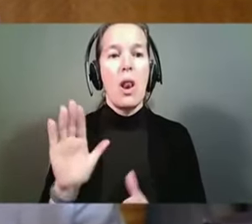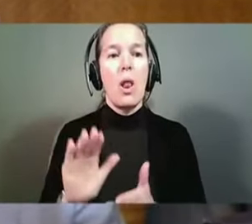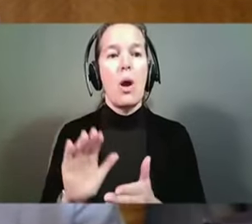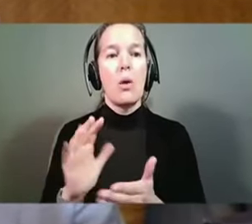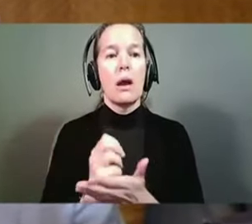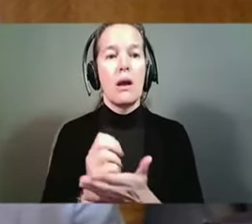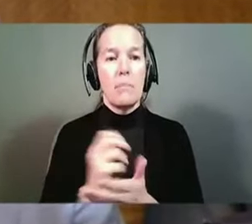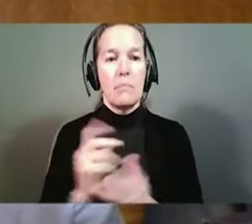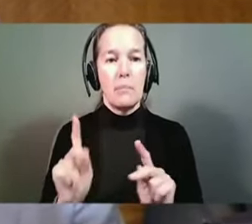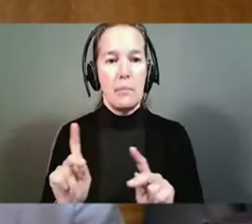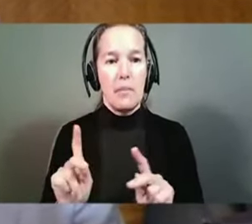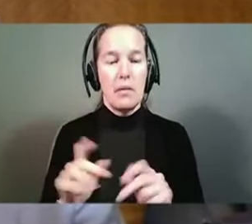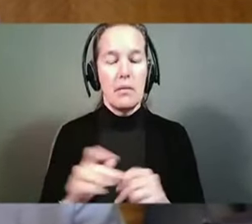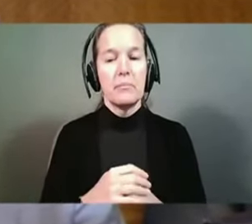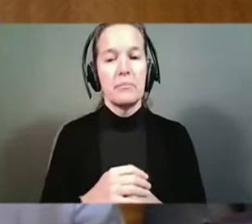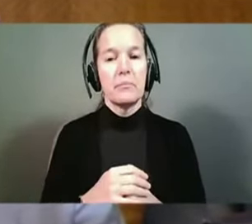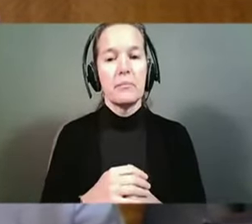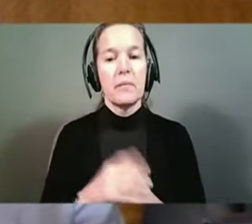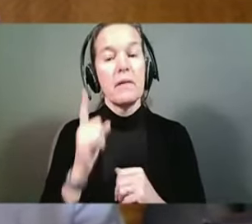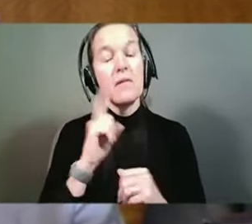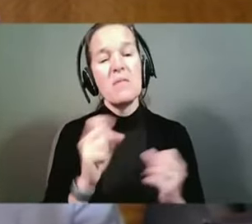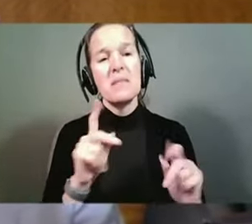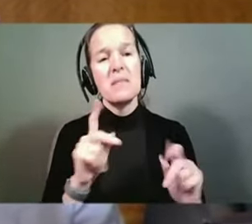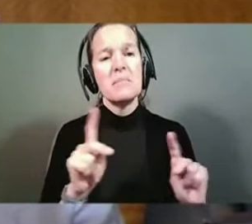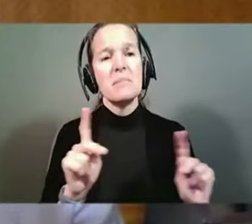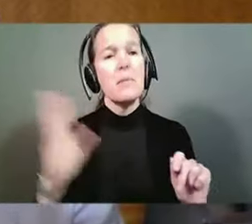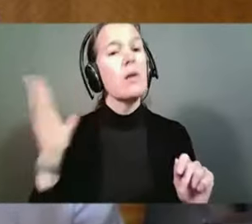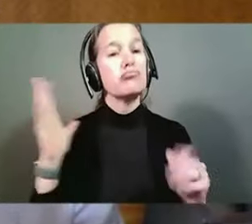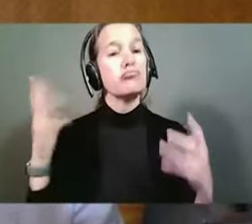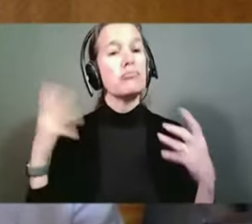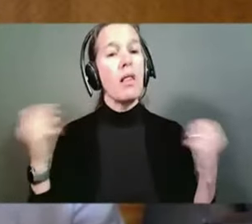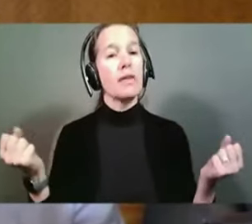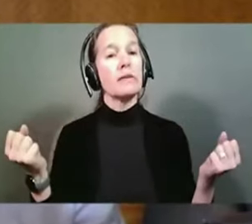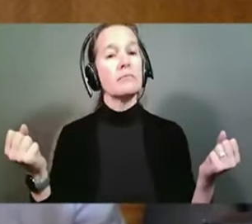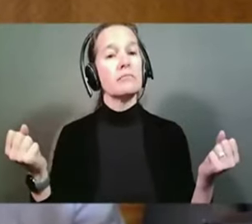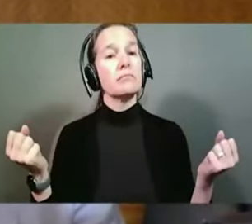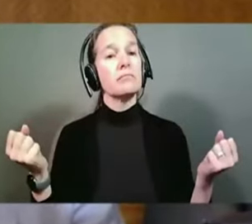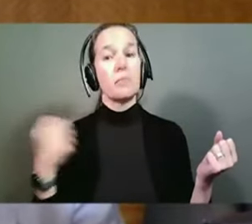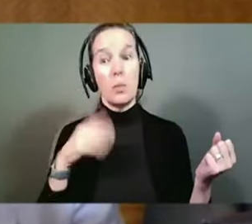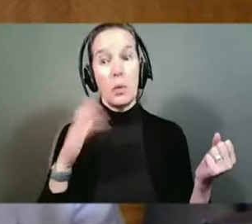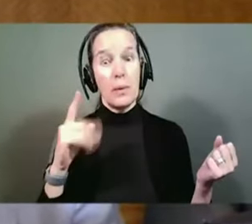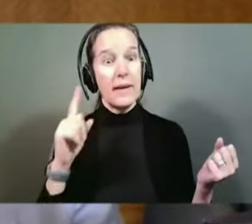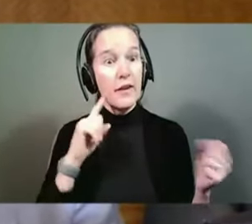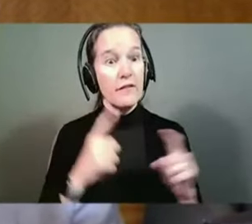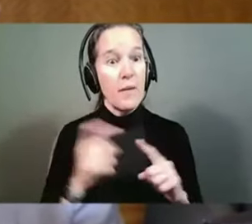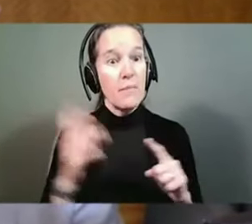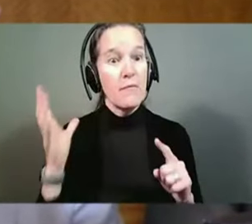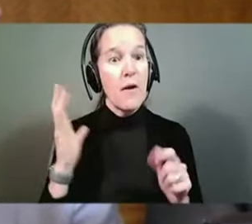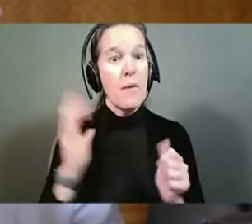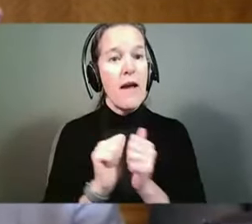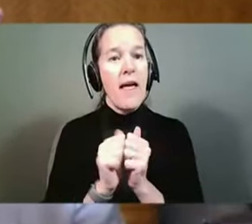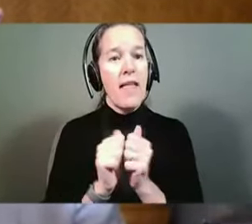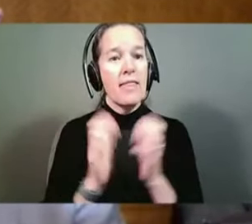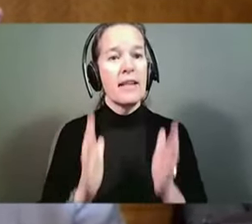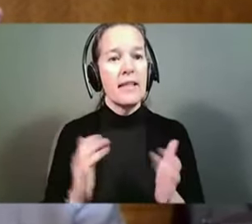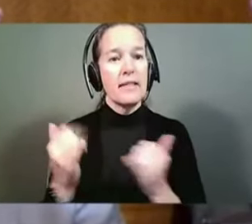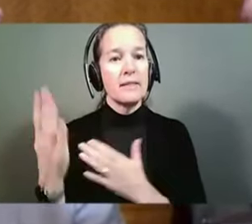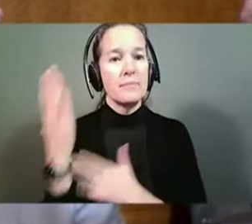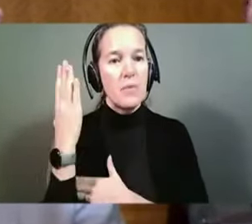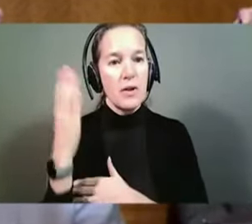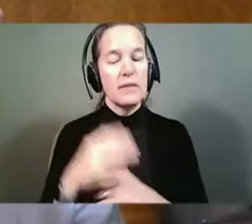many people who were previously healthy, and we're going to hear from a former athlete this morning, who are